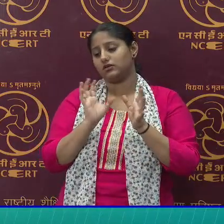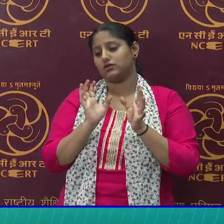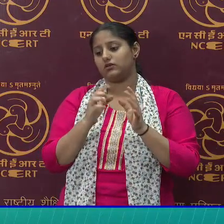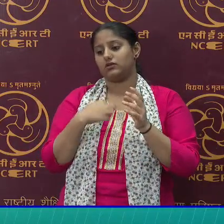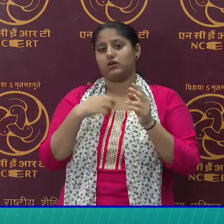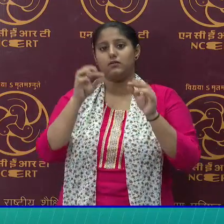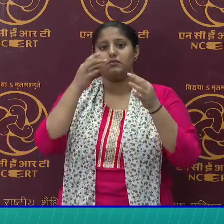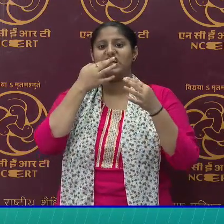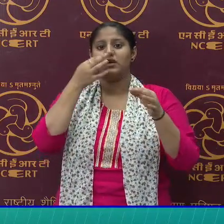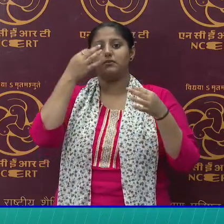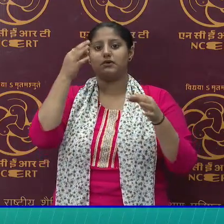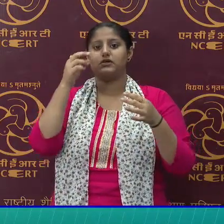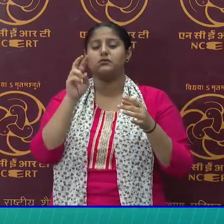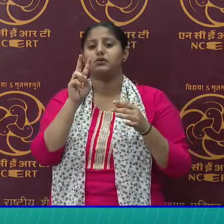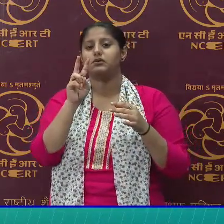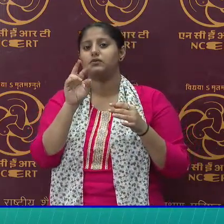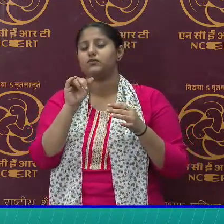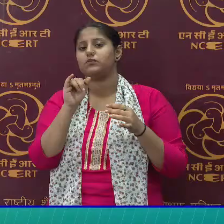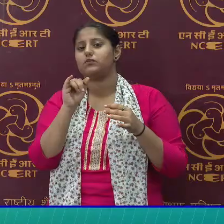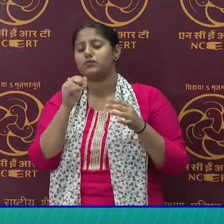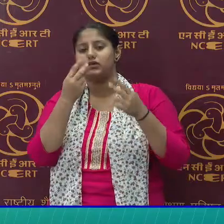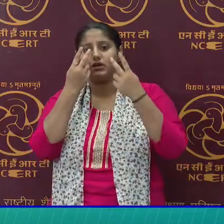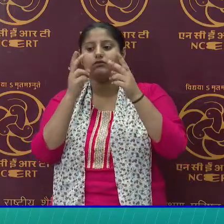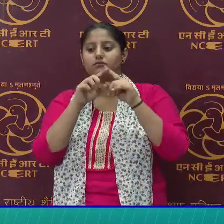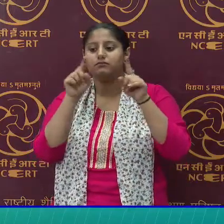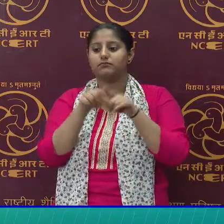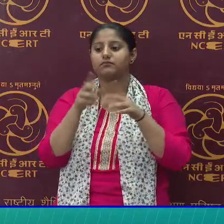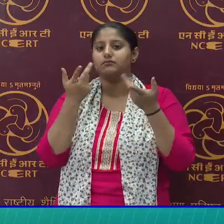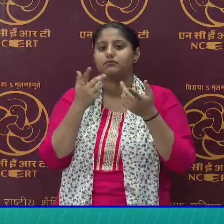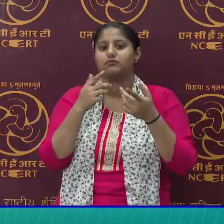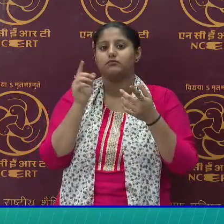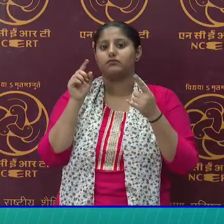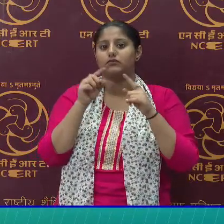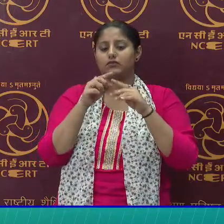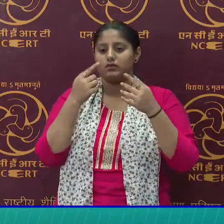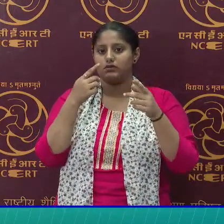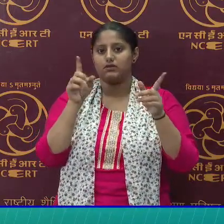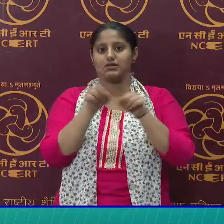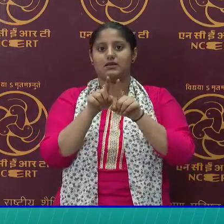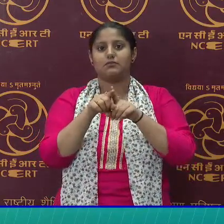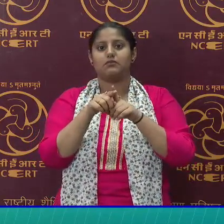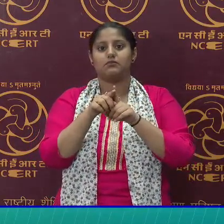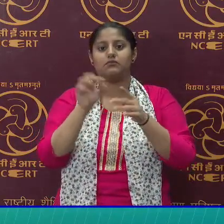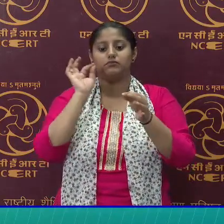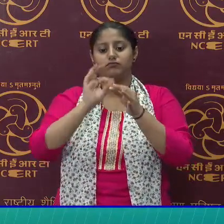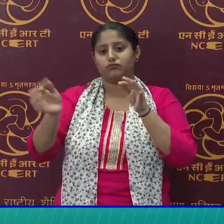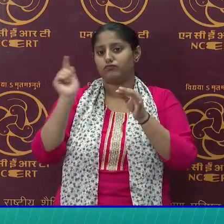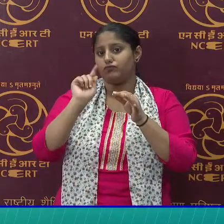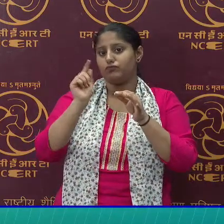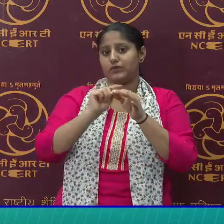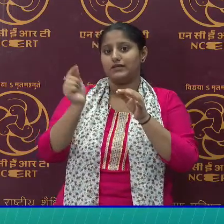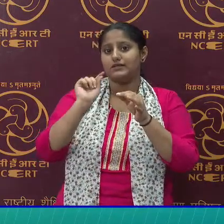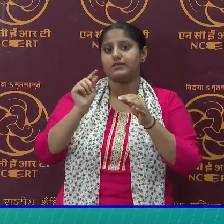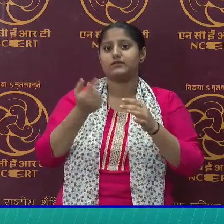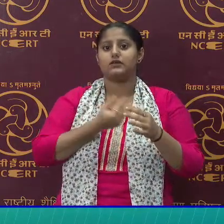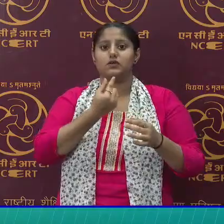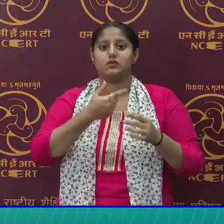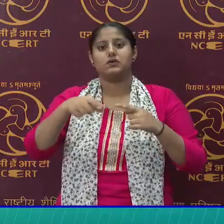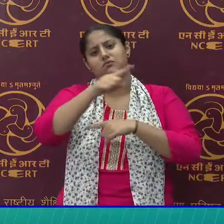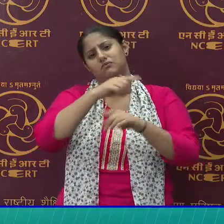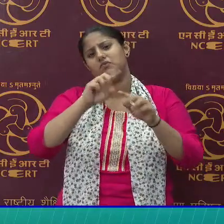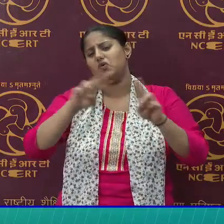page 23, yes. So here these are using matchsticks, Right. and matchsticks are found everywhere in